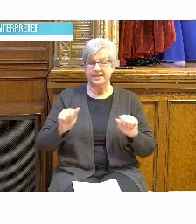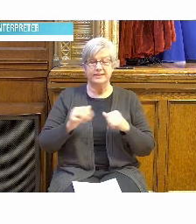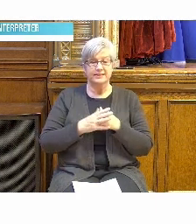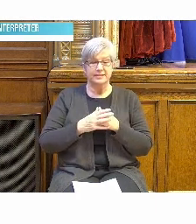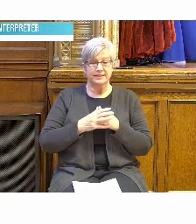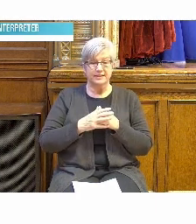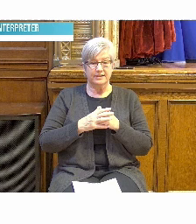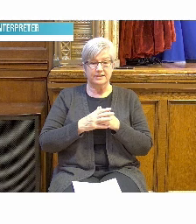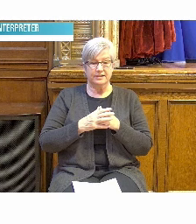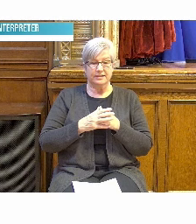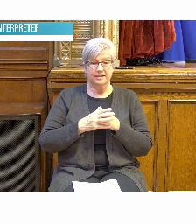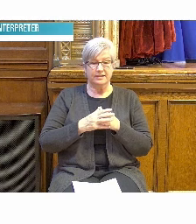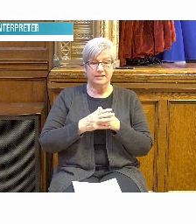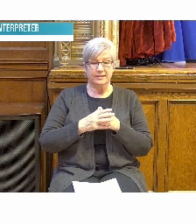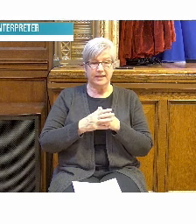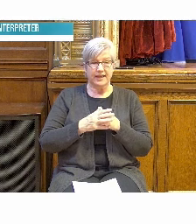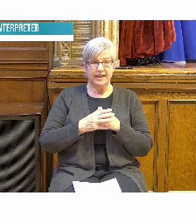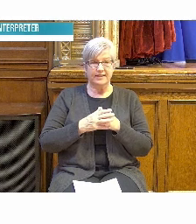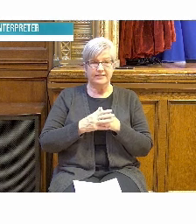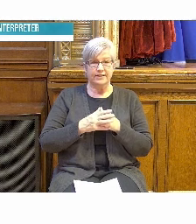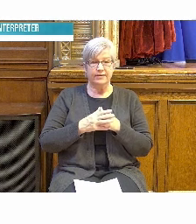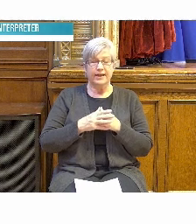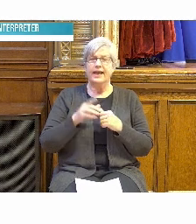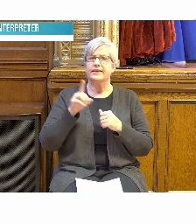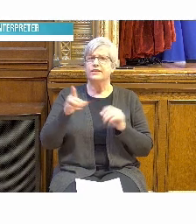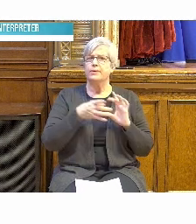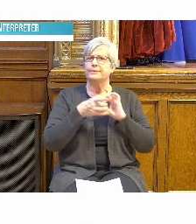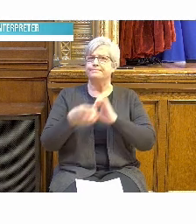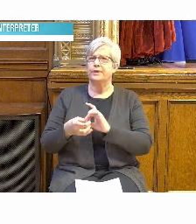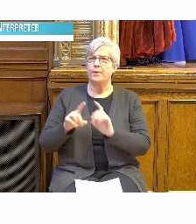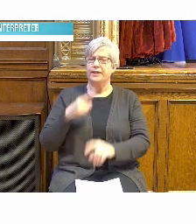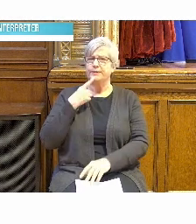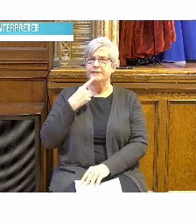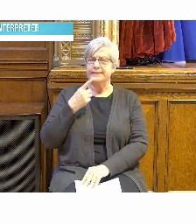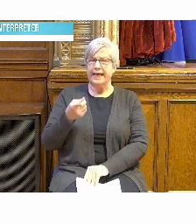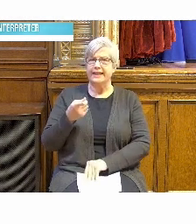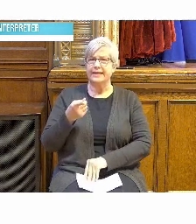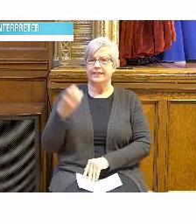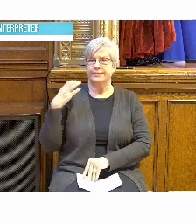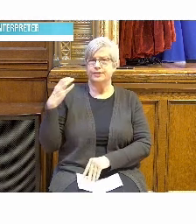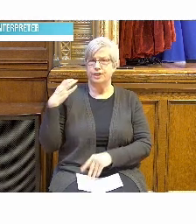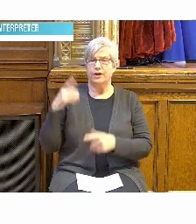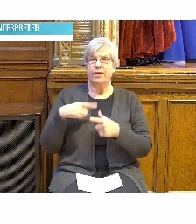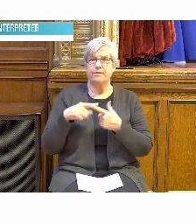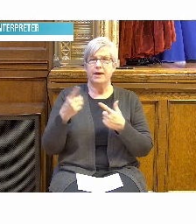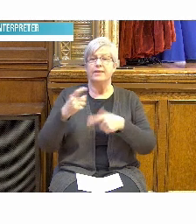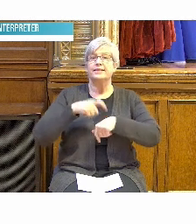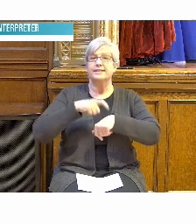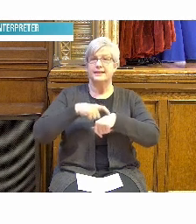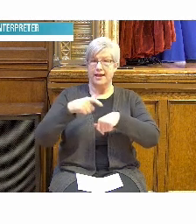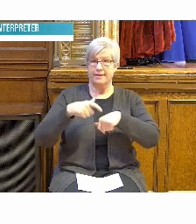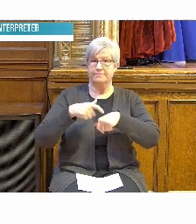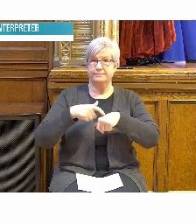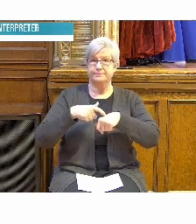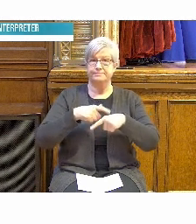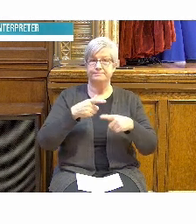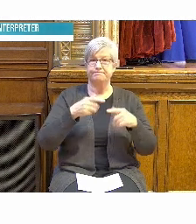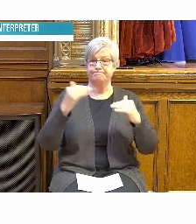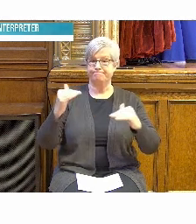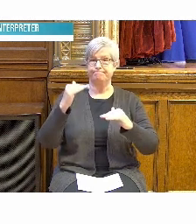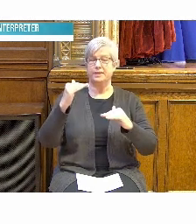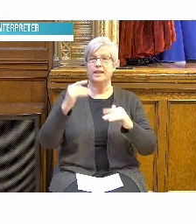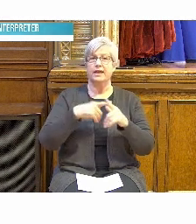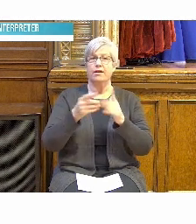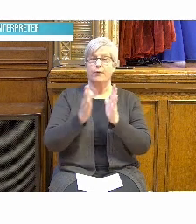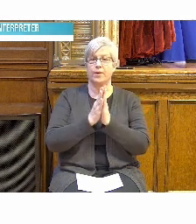And just leaning into what you said, Chair, about the timeline and our request for